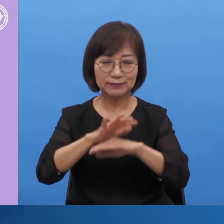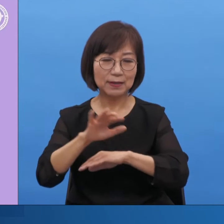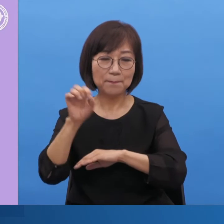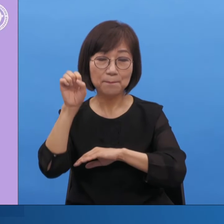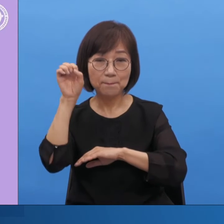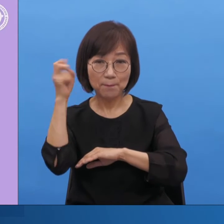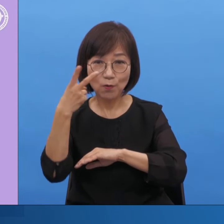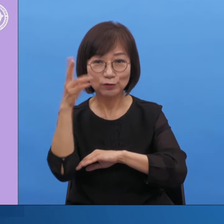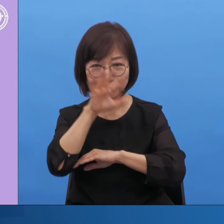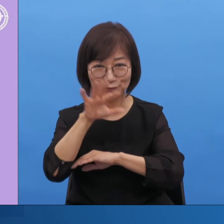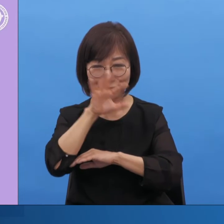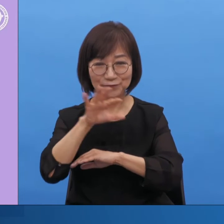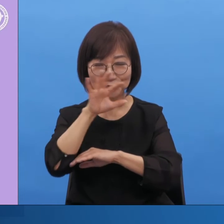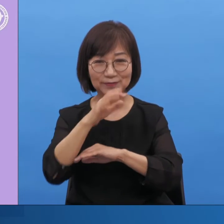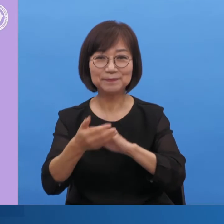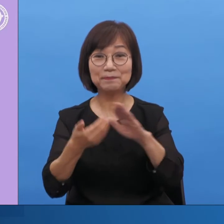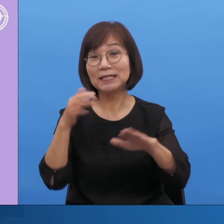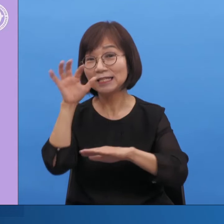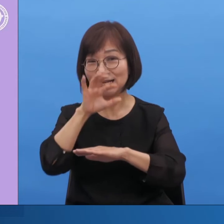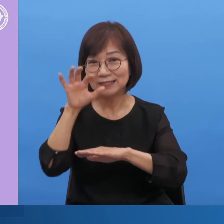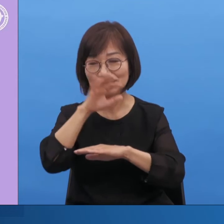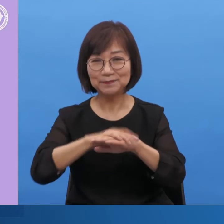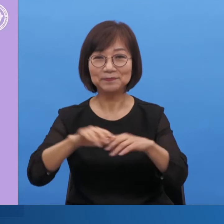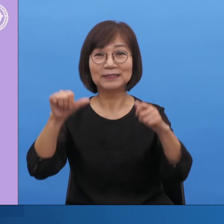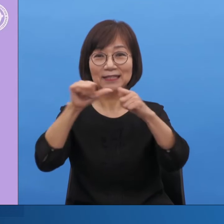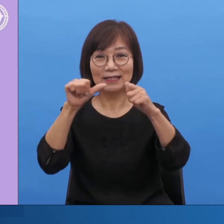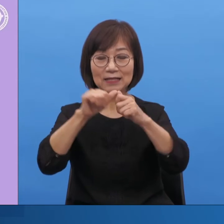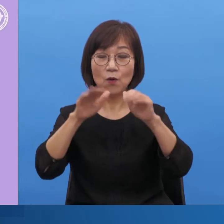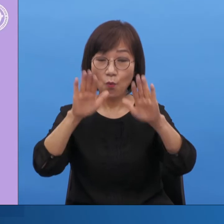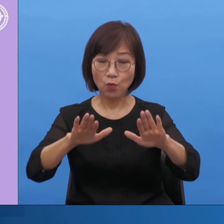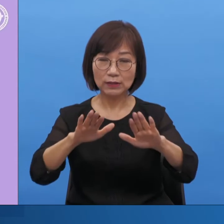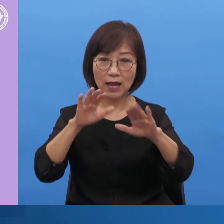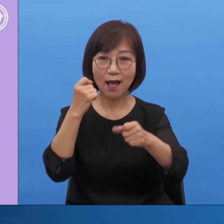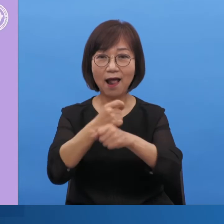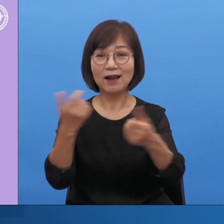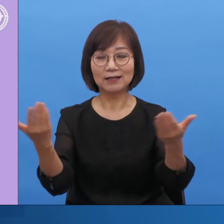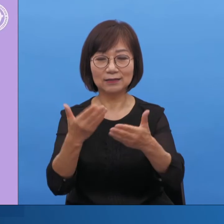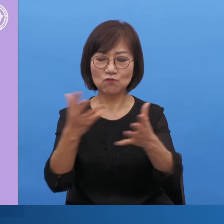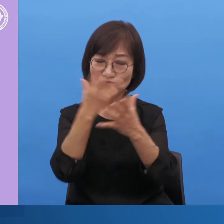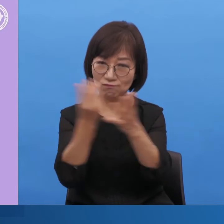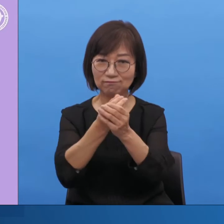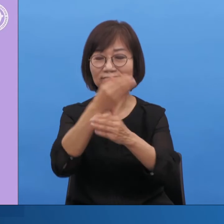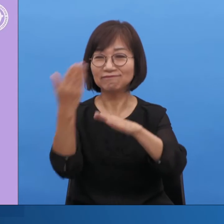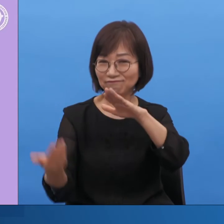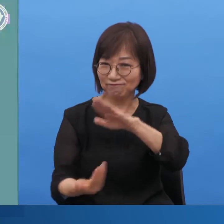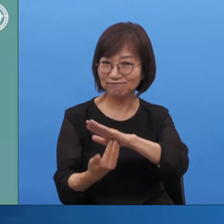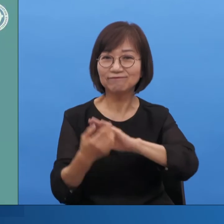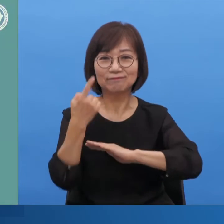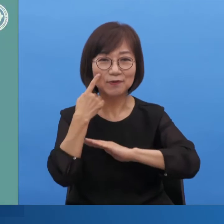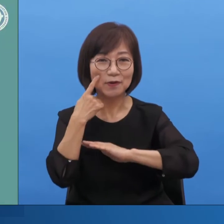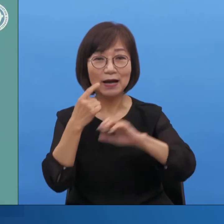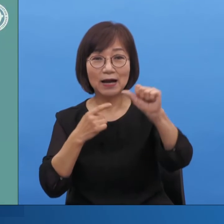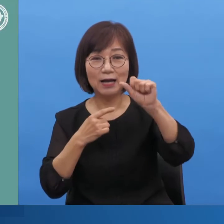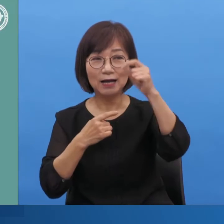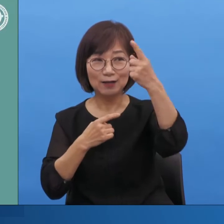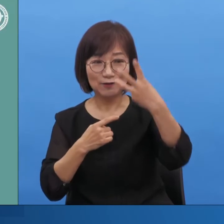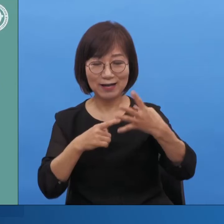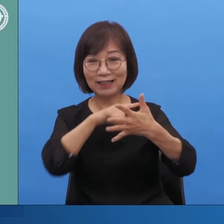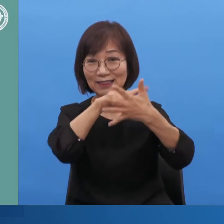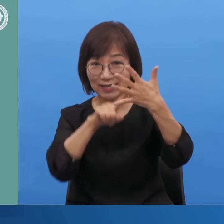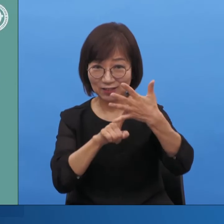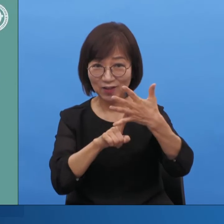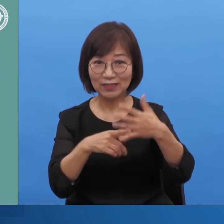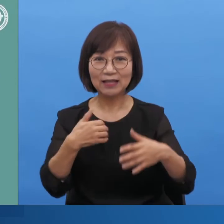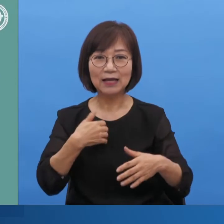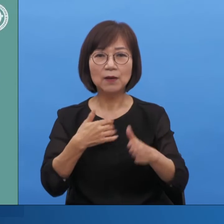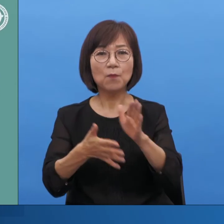and practice. Fifth, complete what needs to be done on that day. I will listen to one